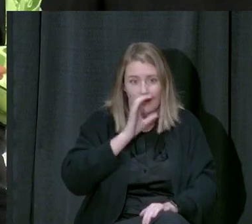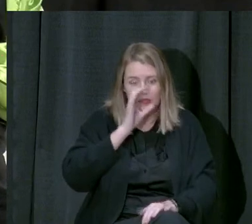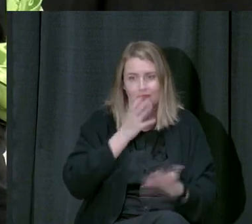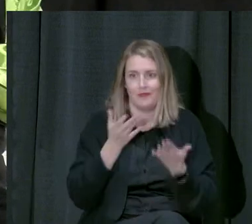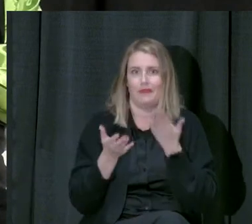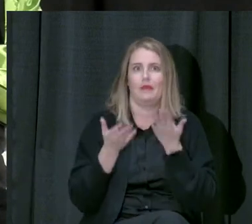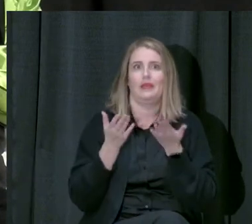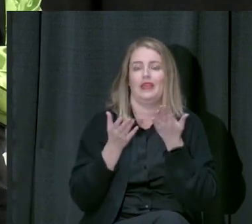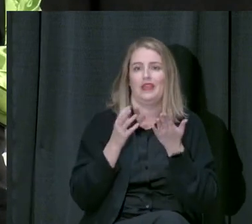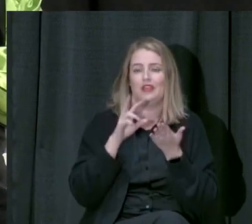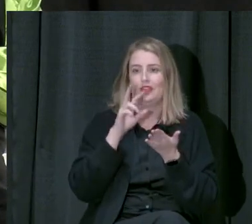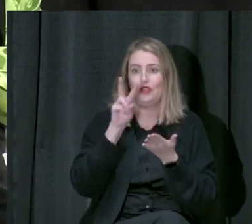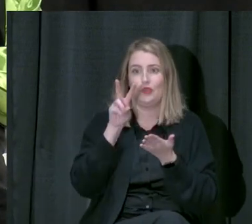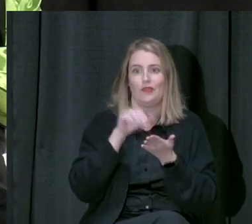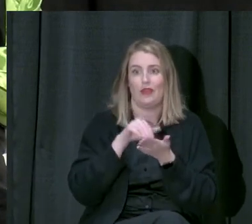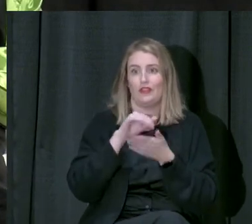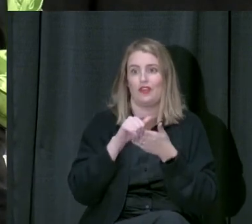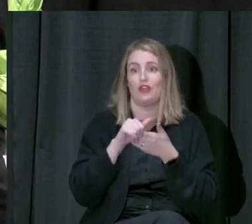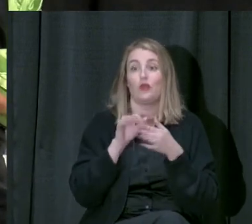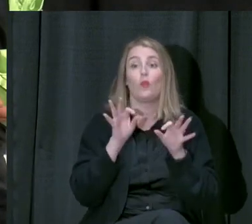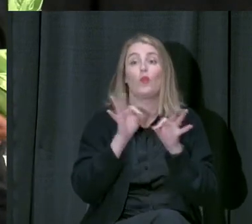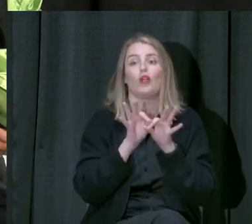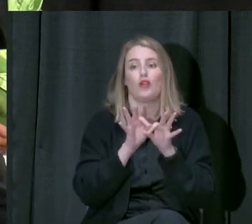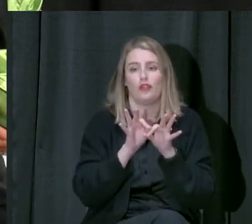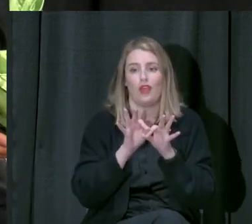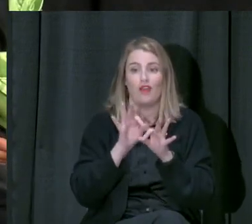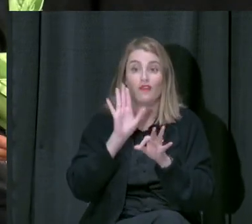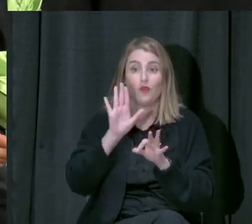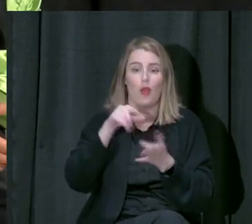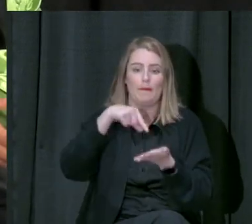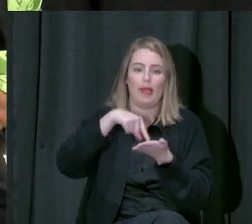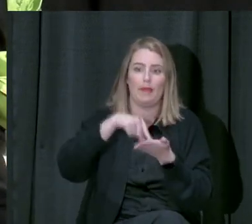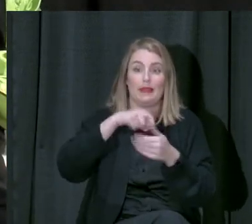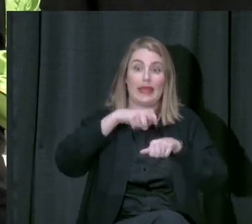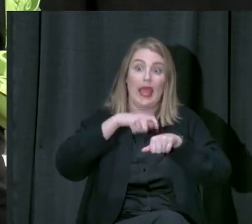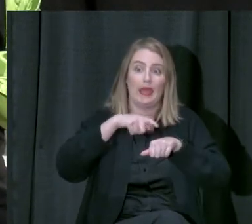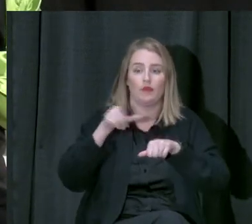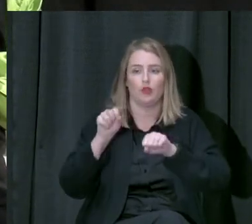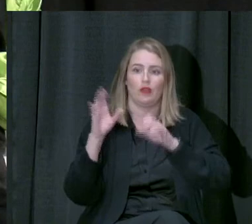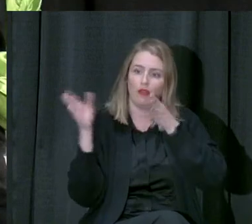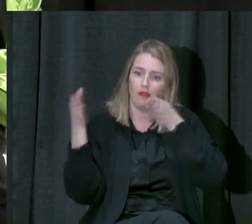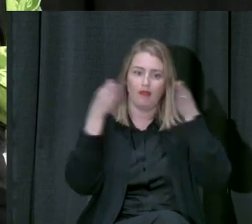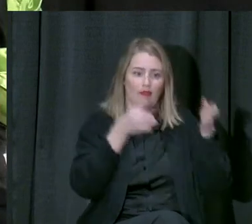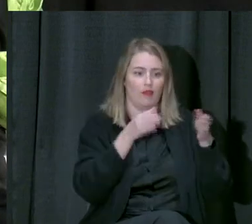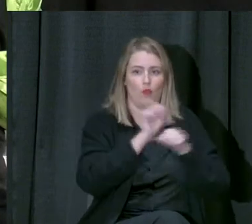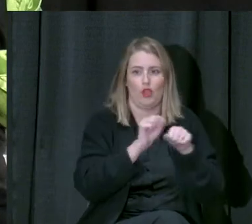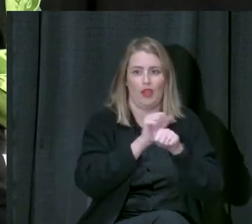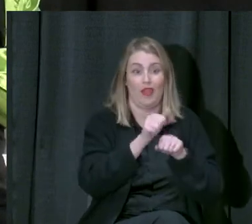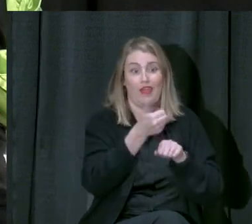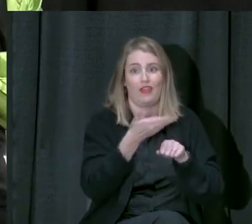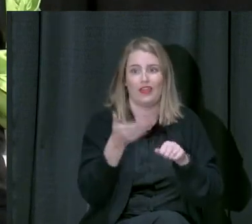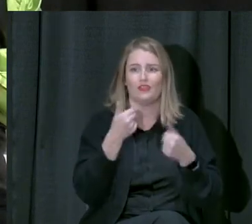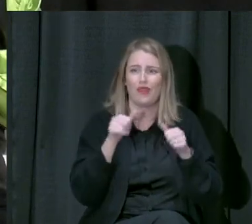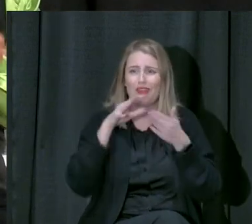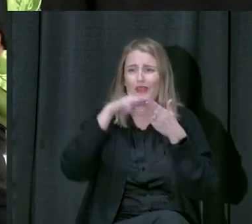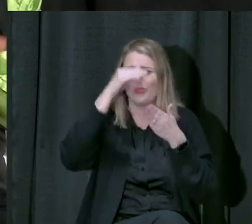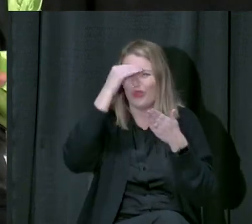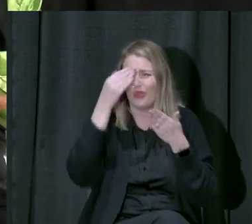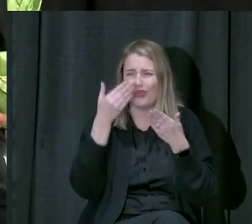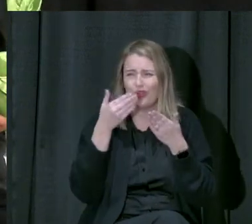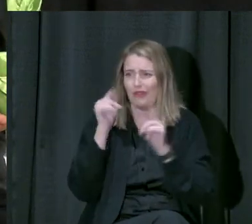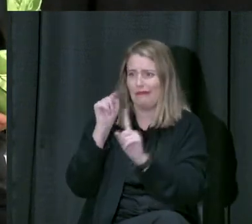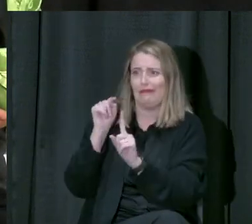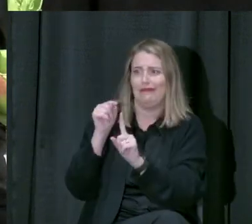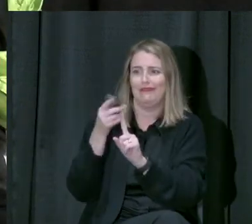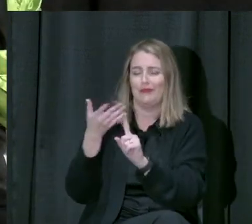spend $2,000 worth of your own billable time that you could be working on other things, just trying to learn the thing that is you're trying